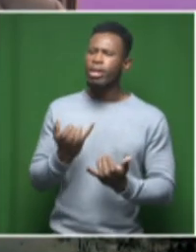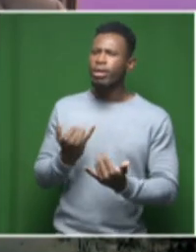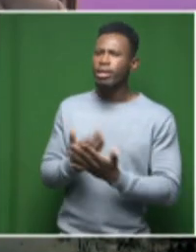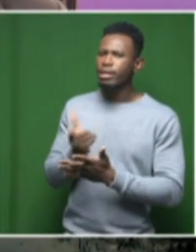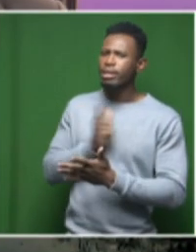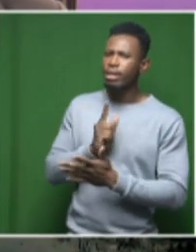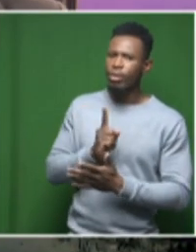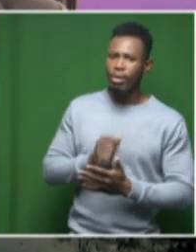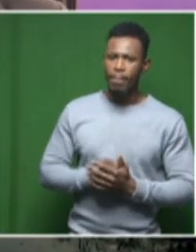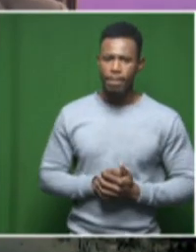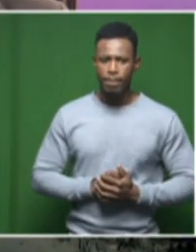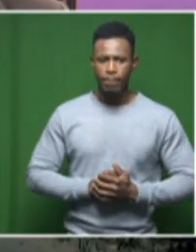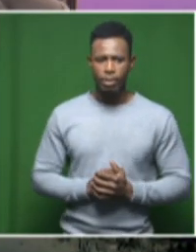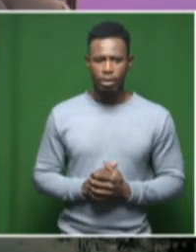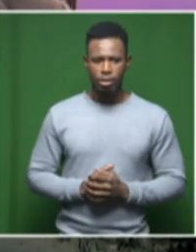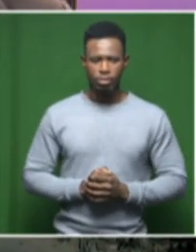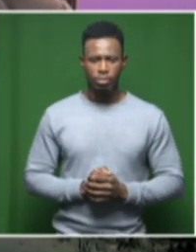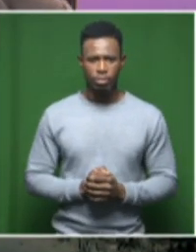What's happening there?